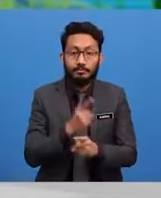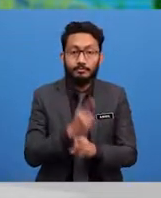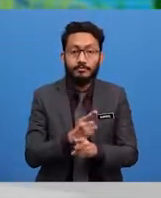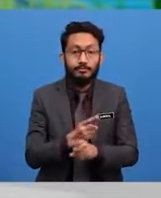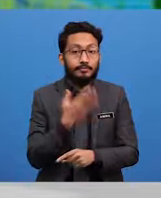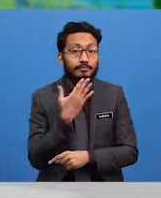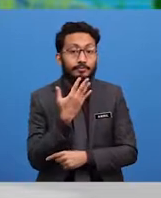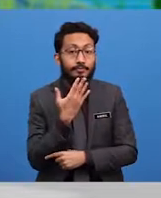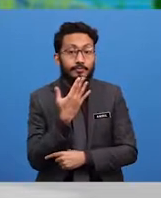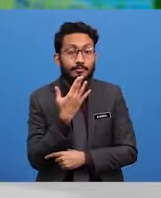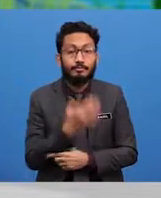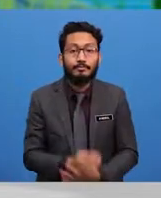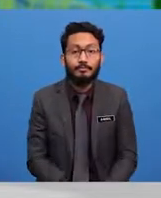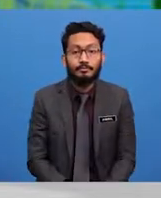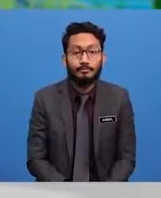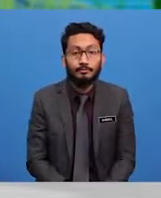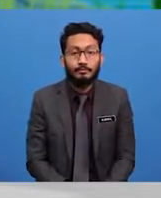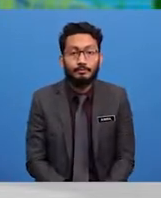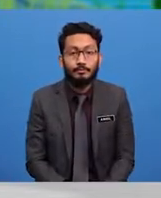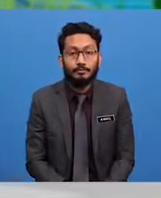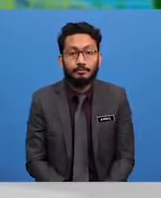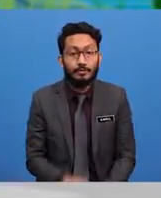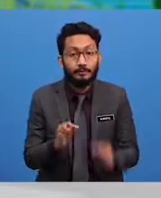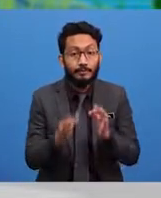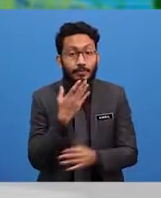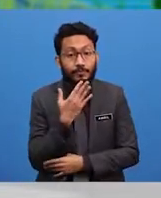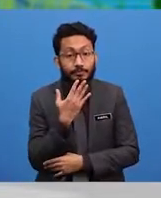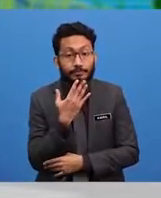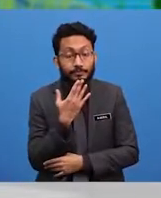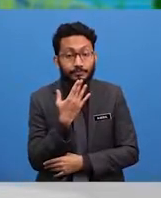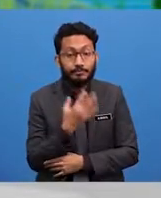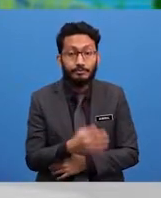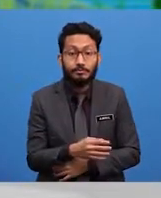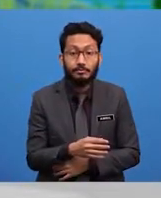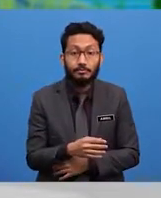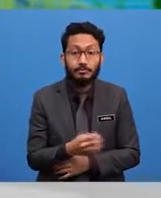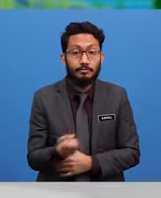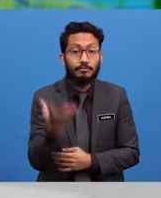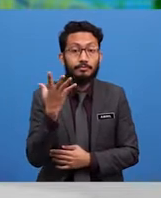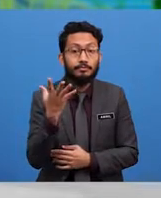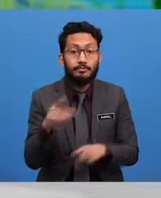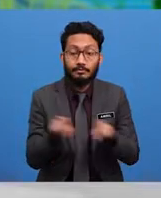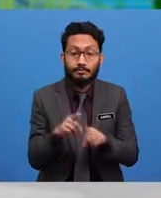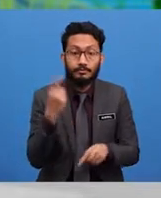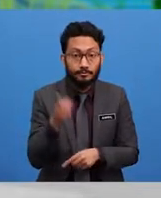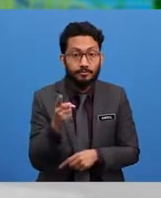color buzzer buttons. If your chosen buzzer lights up like this,